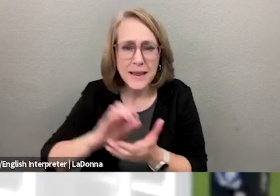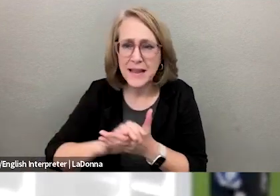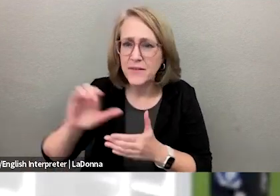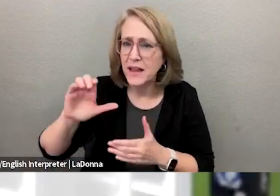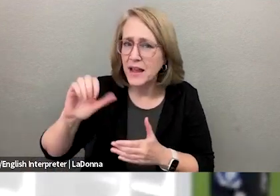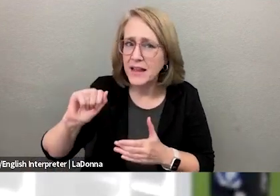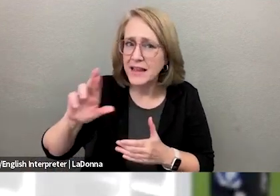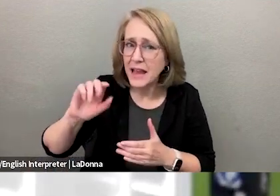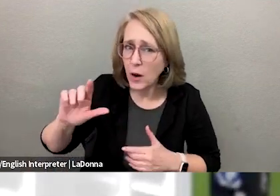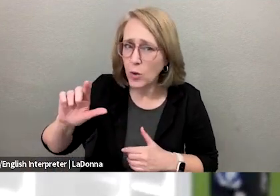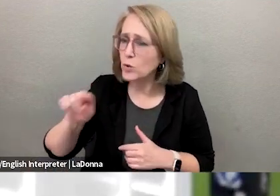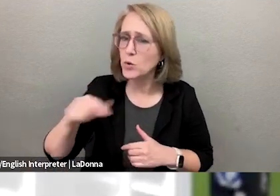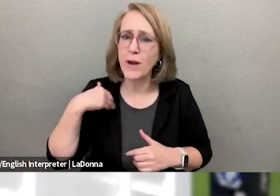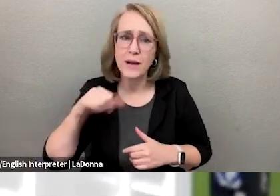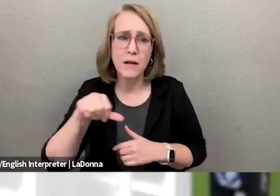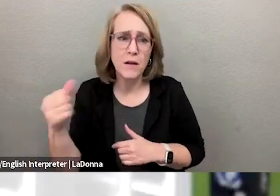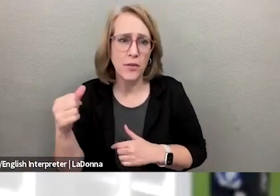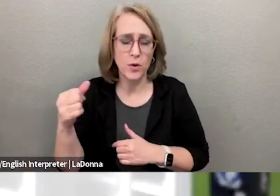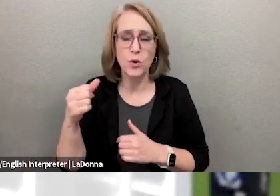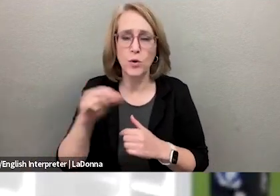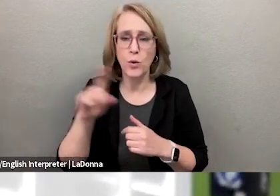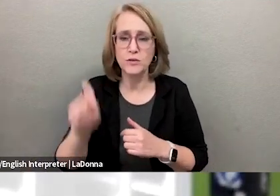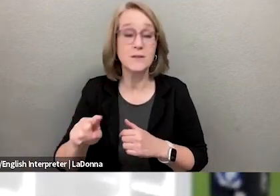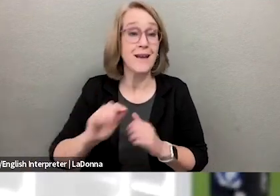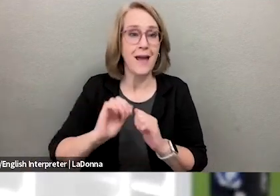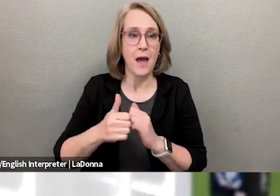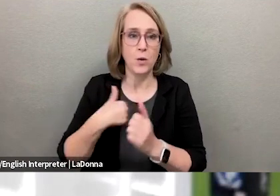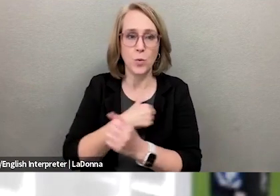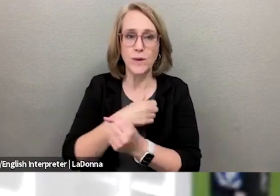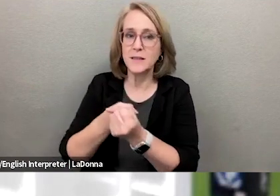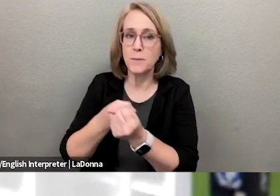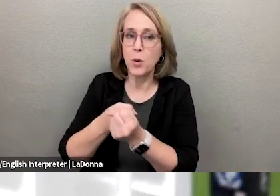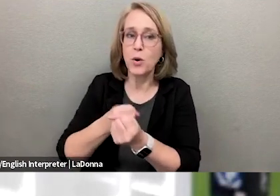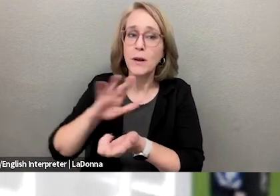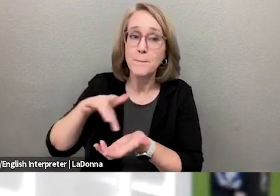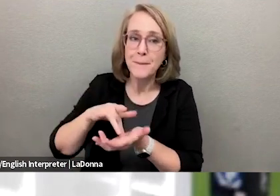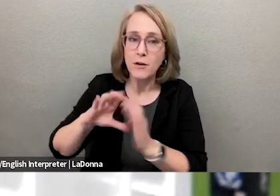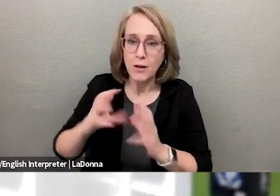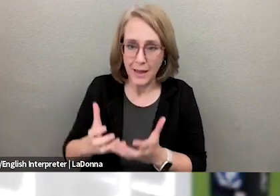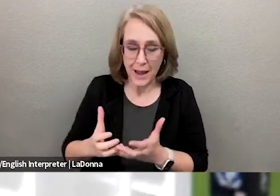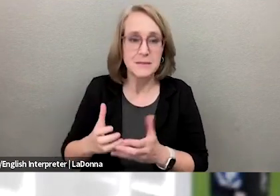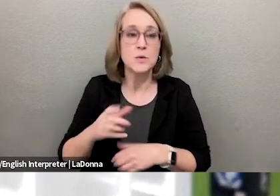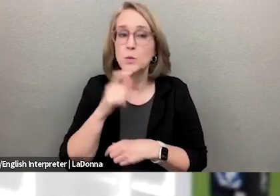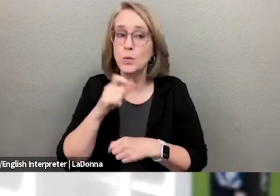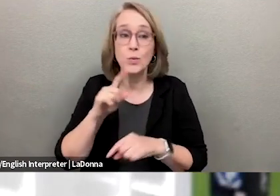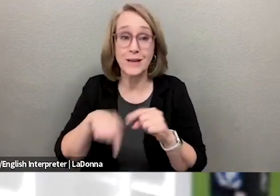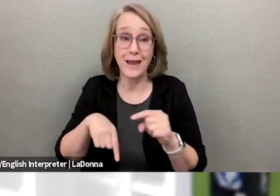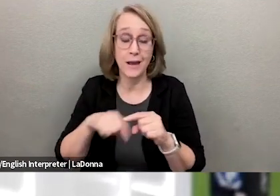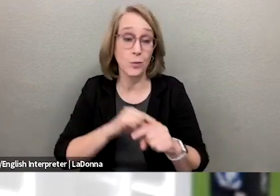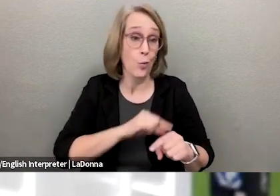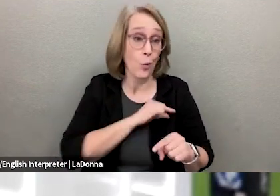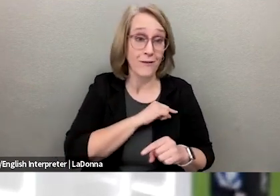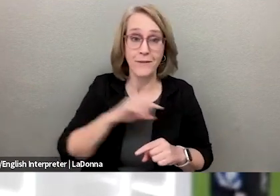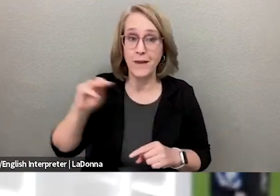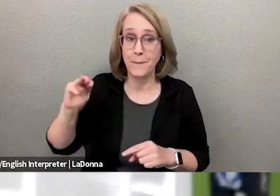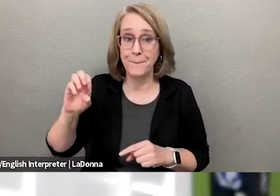you were exactly addressing, which is, can the panelists address ideas to support middle-class caregivers who don't qualify for Medicaid and can't private pay? They're kind of in